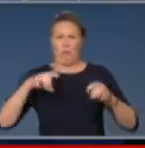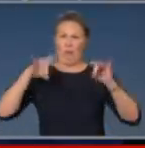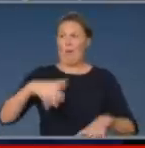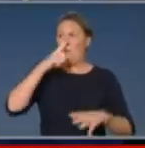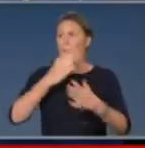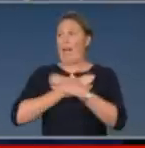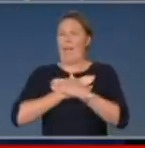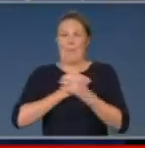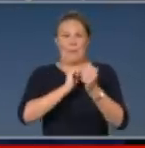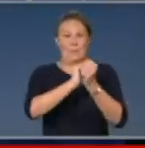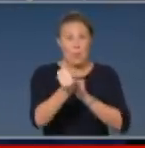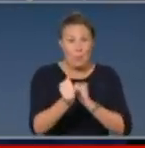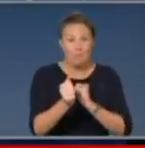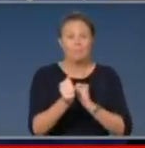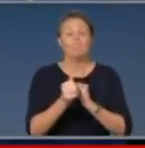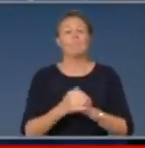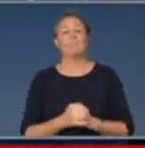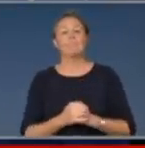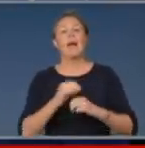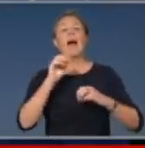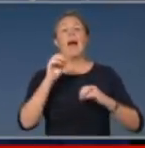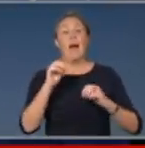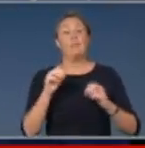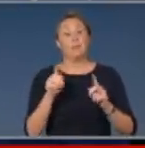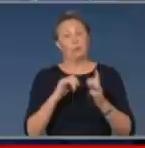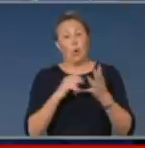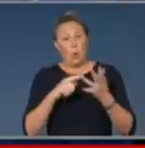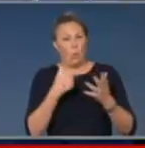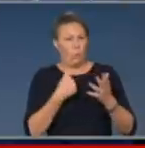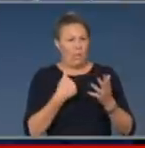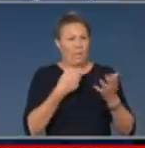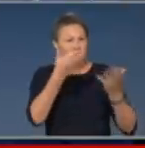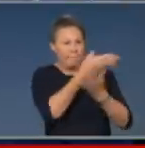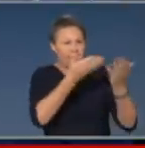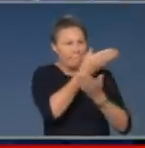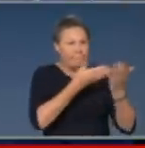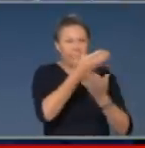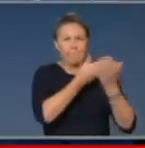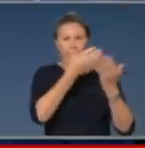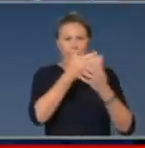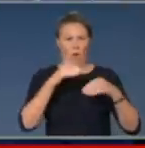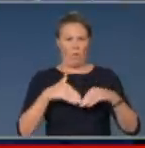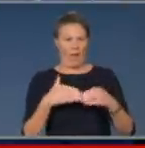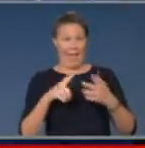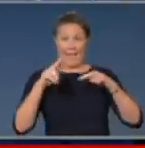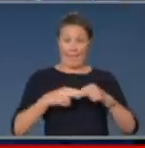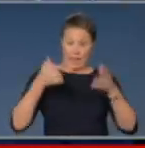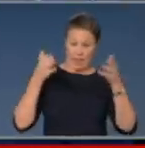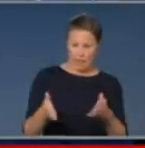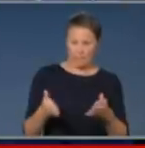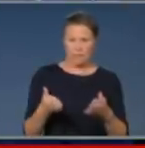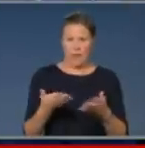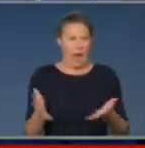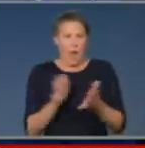Australia, and the principles that can help guide decisions by states and territories in the future. And thirdly, at